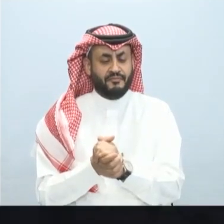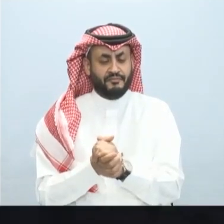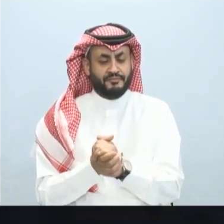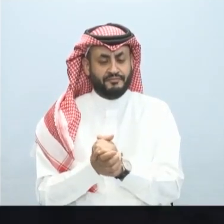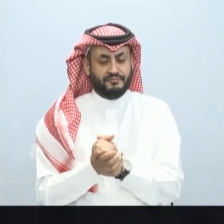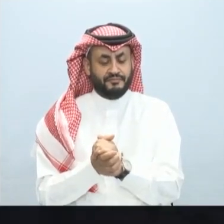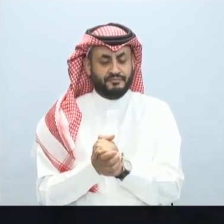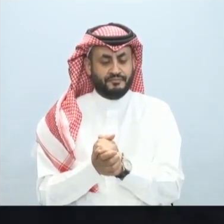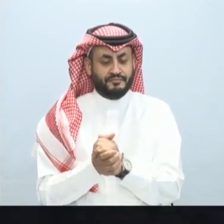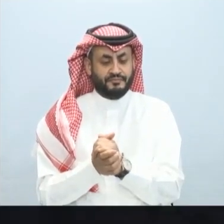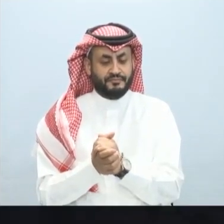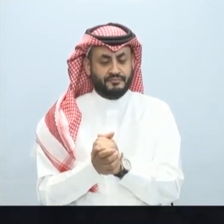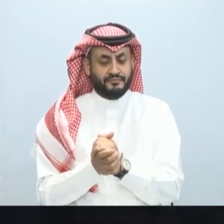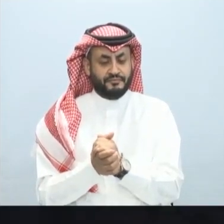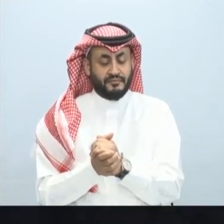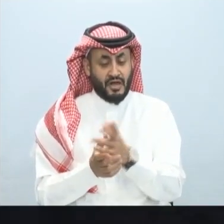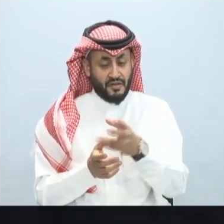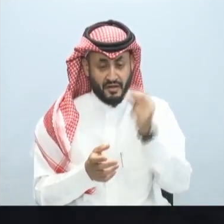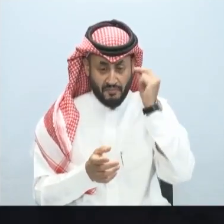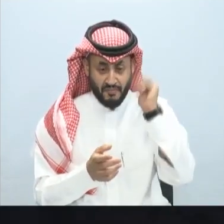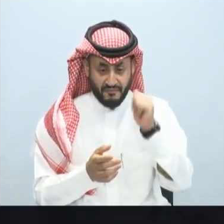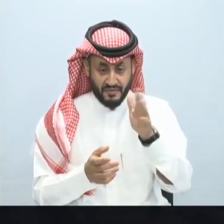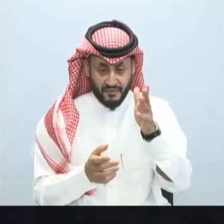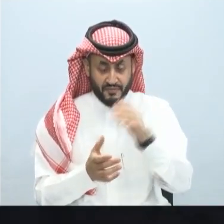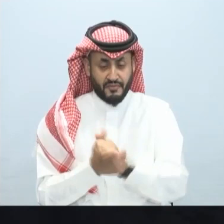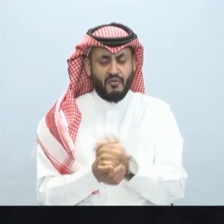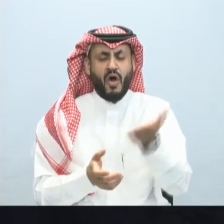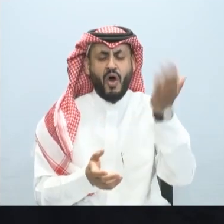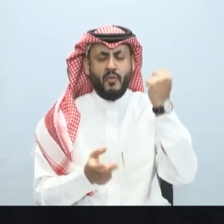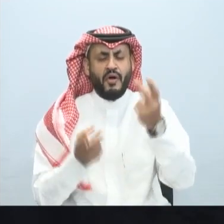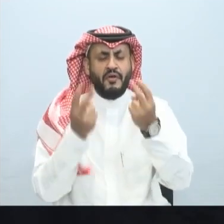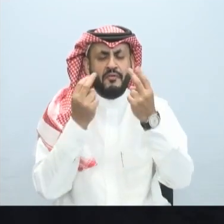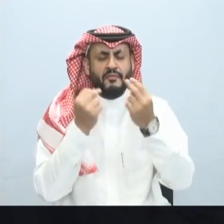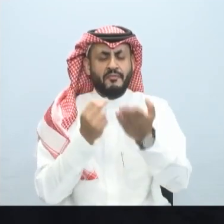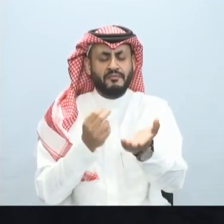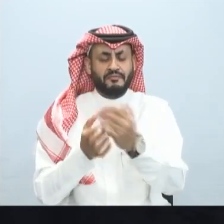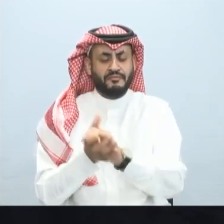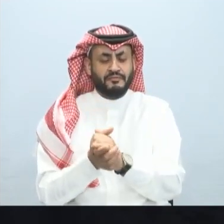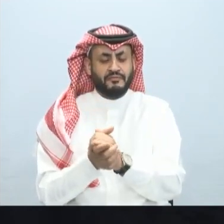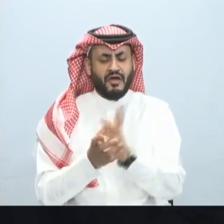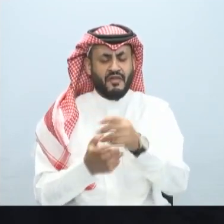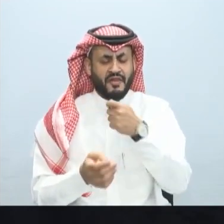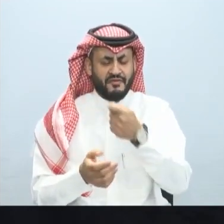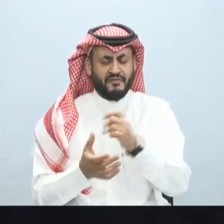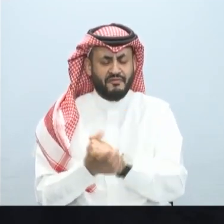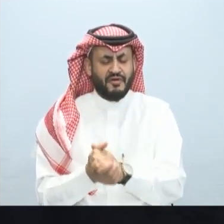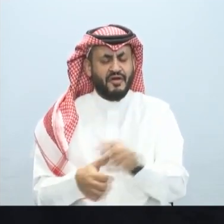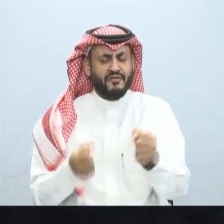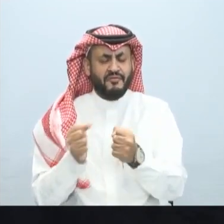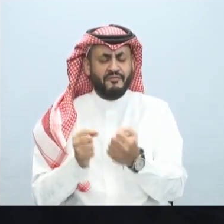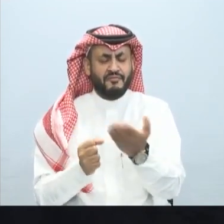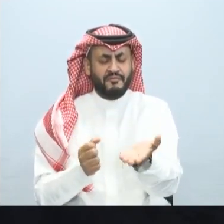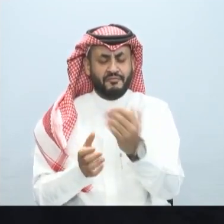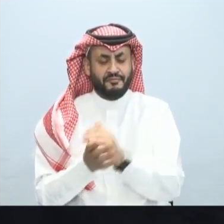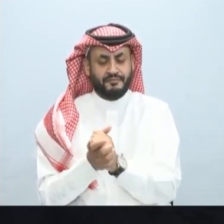sure that this is not new information. We have studied before the comparatives, so it's going to be easy just to go back and refresh